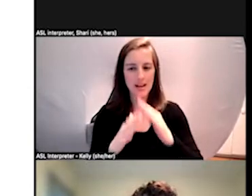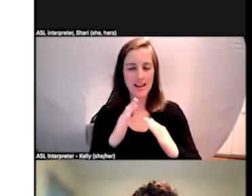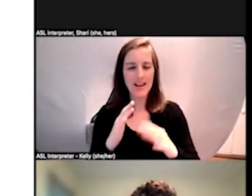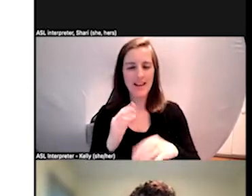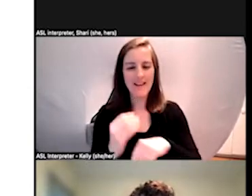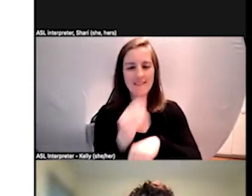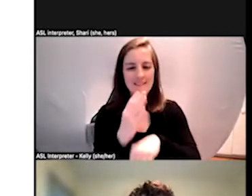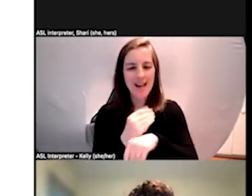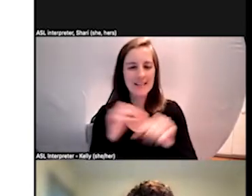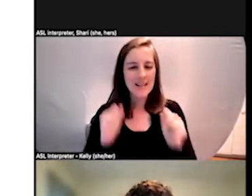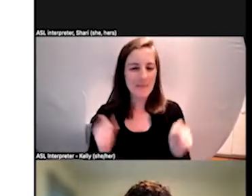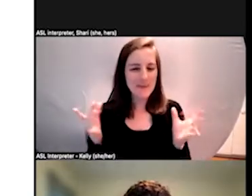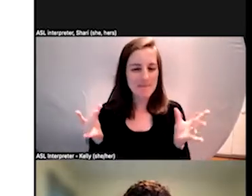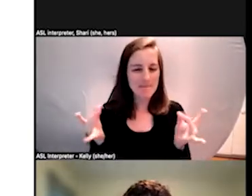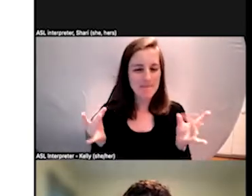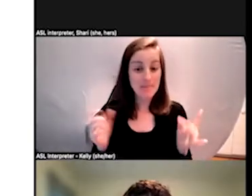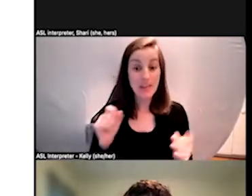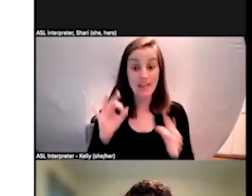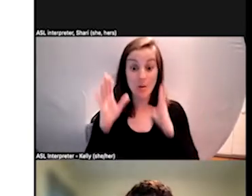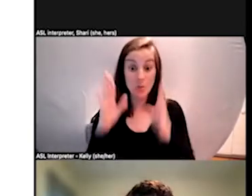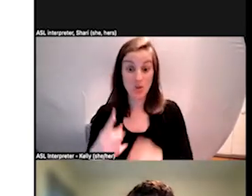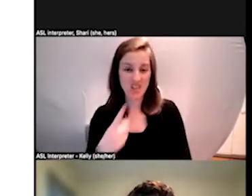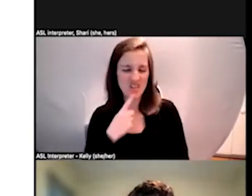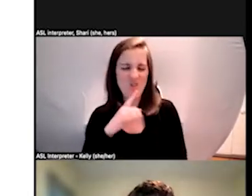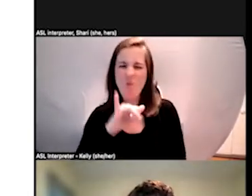to find or impossible to do.